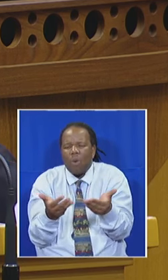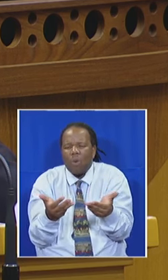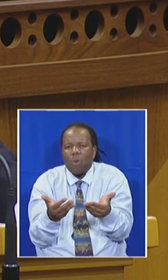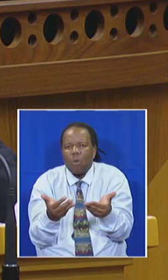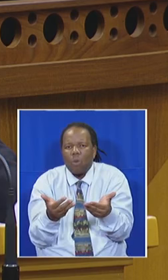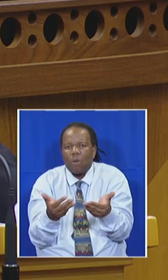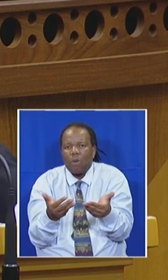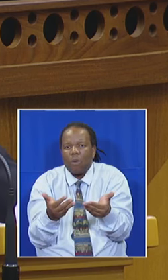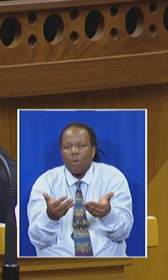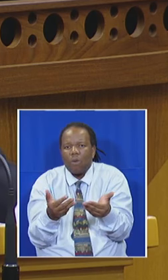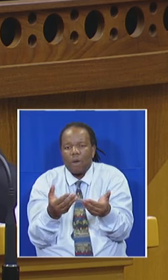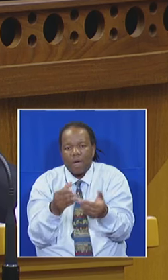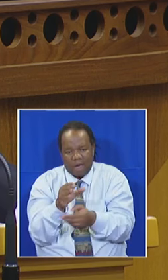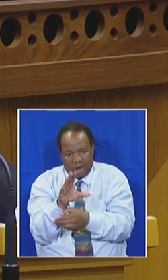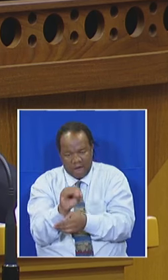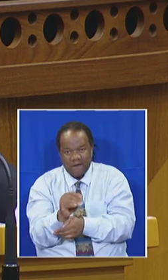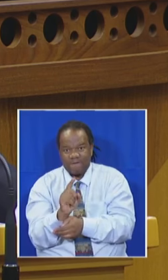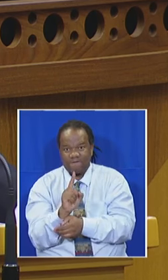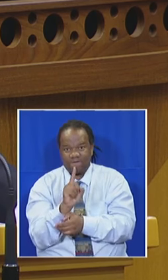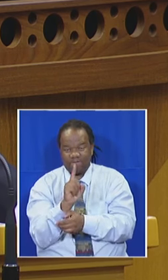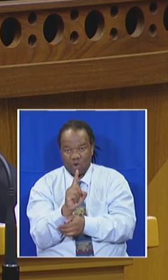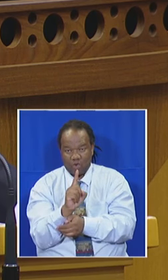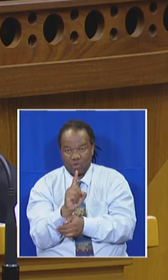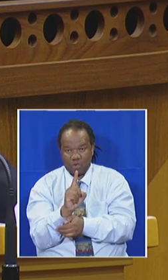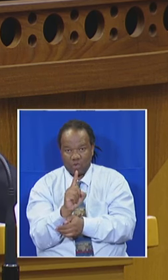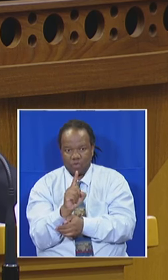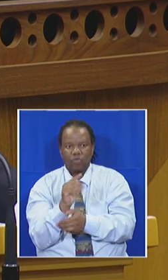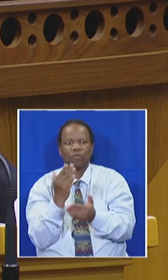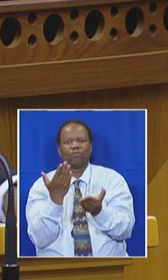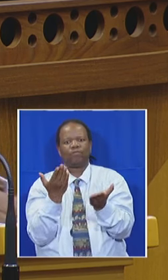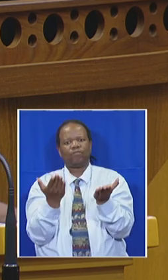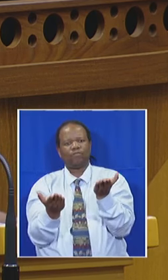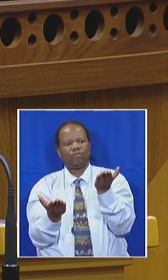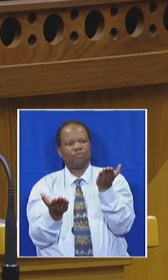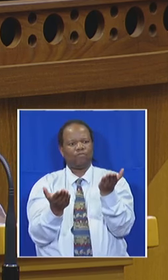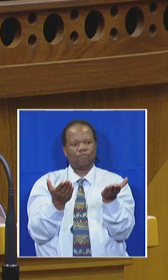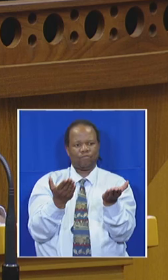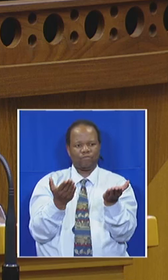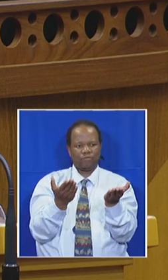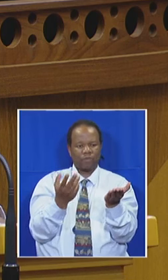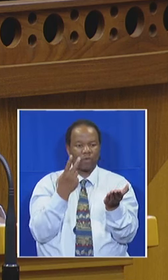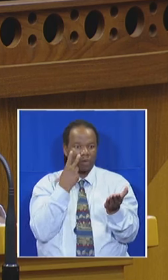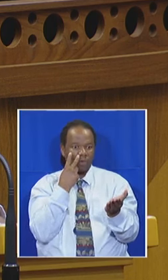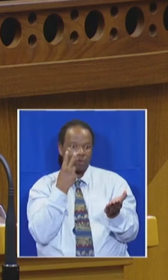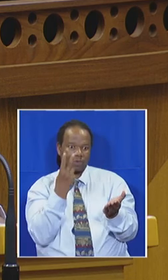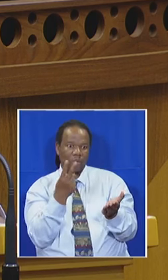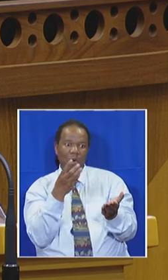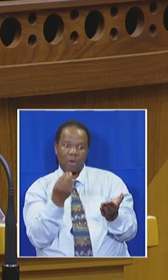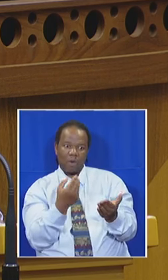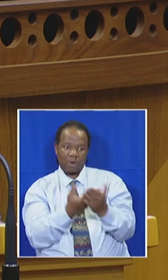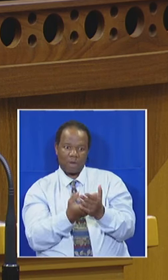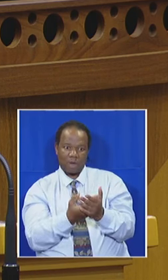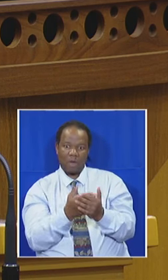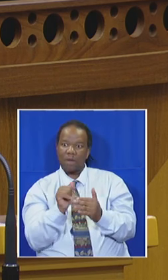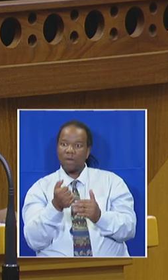on a scale and at a pace that our country can afford.